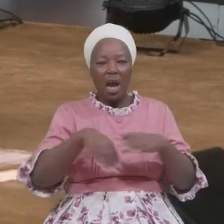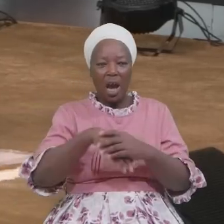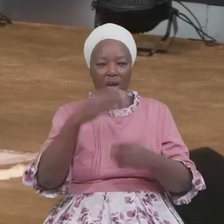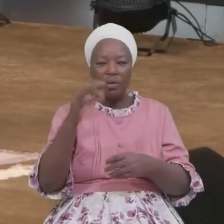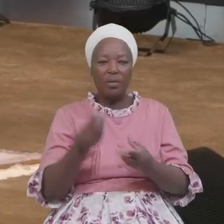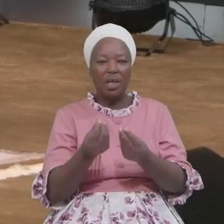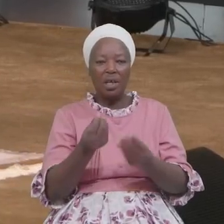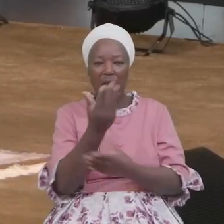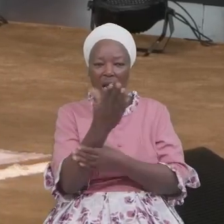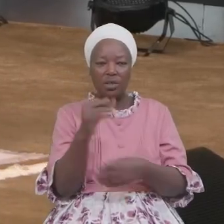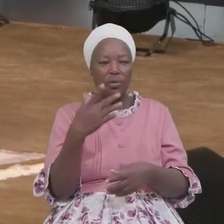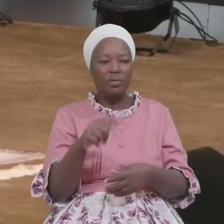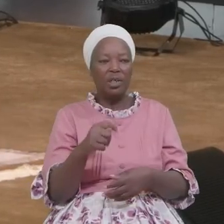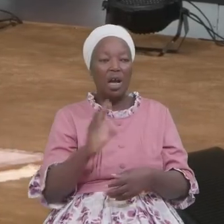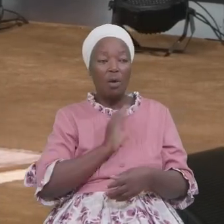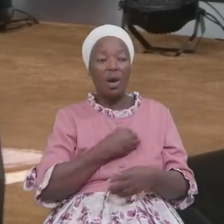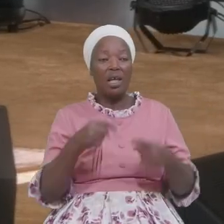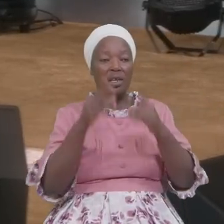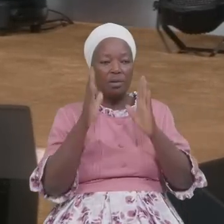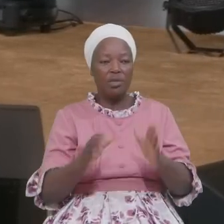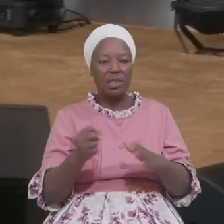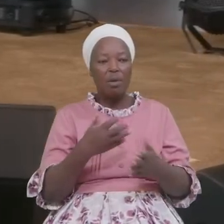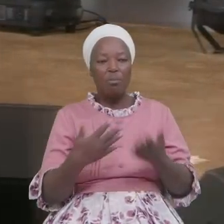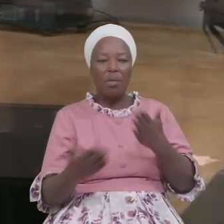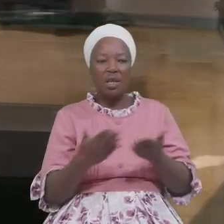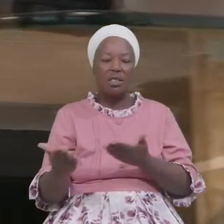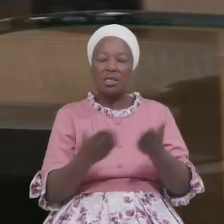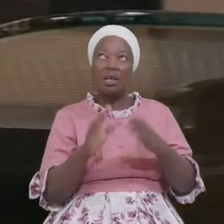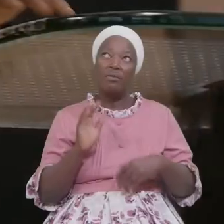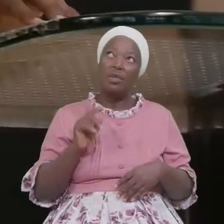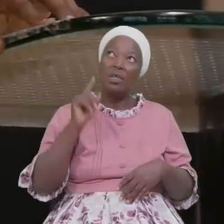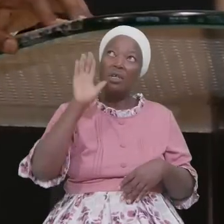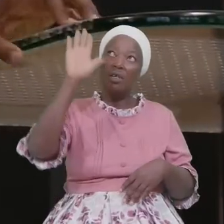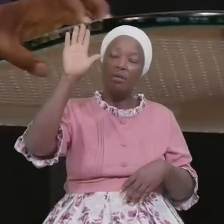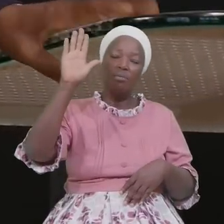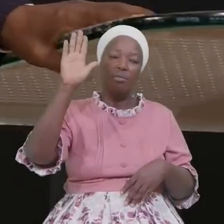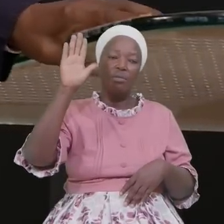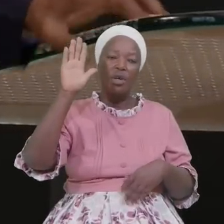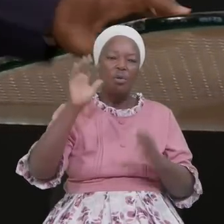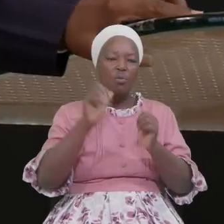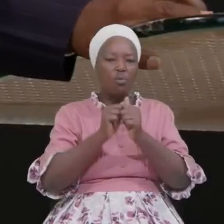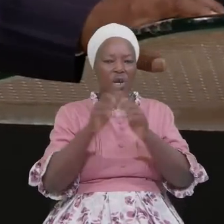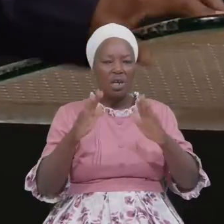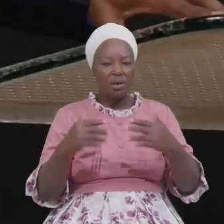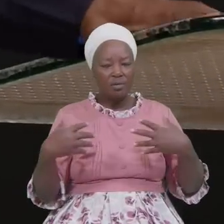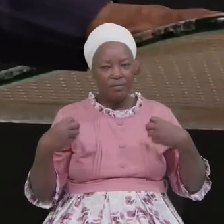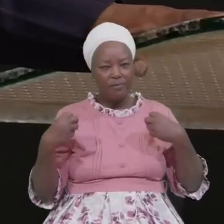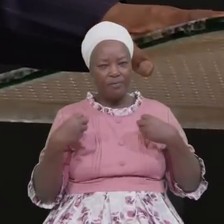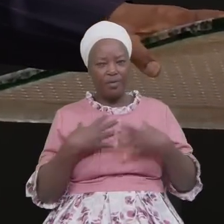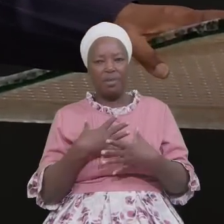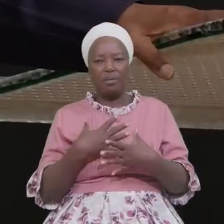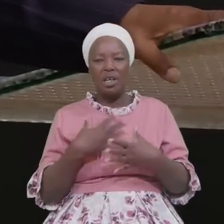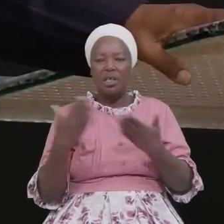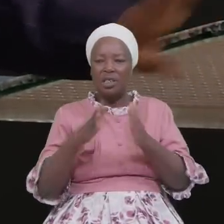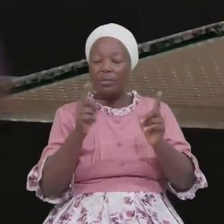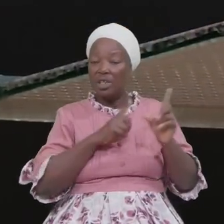the hands of our enemies might serve him without fear. Serving the